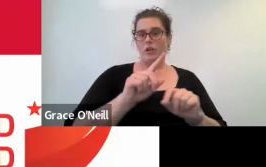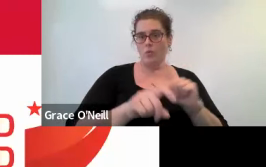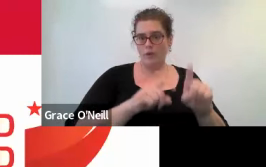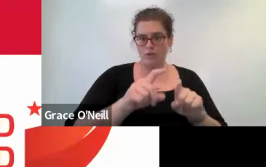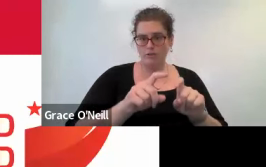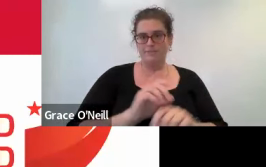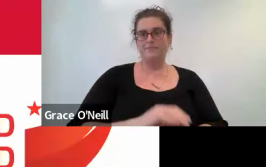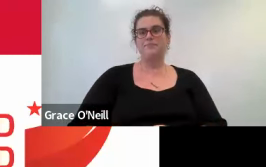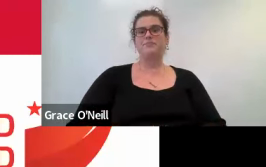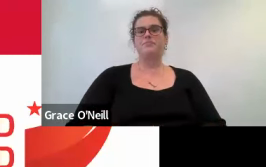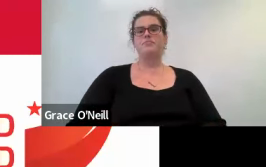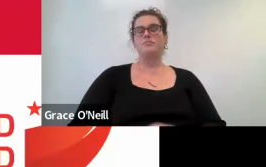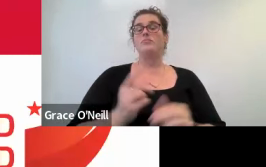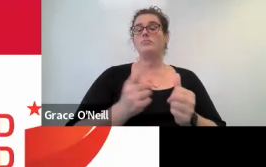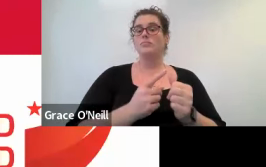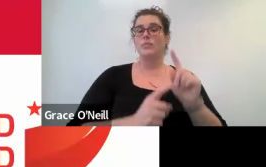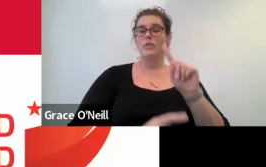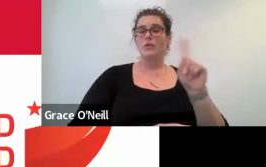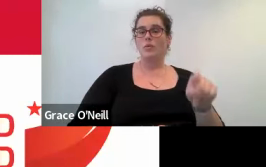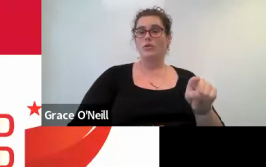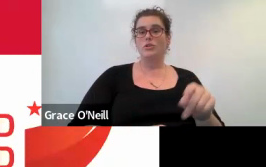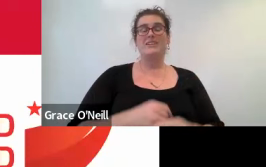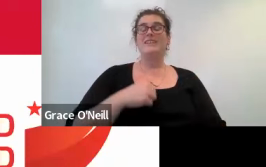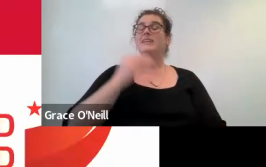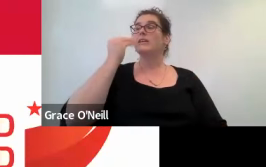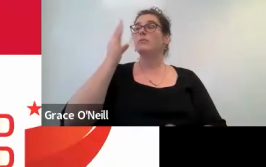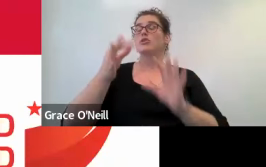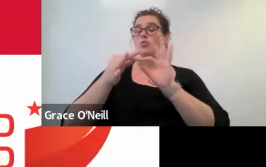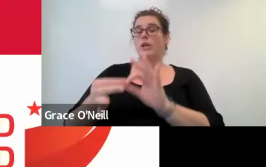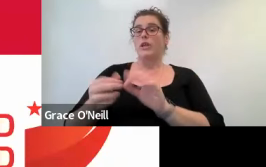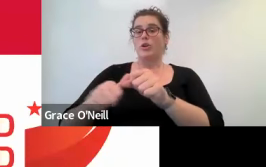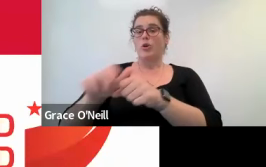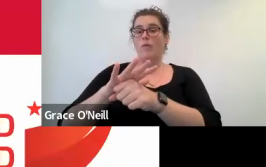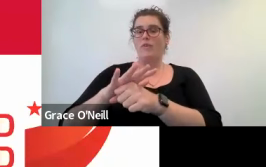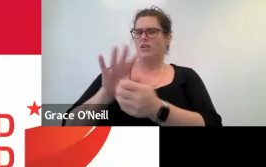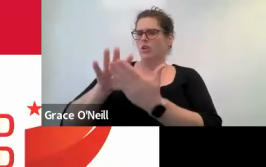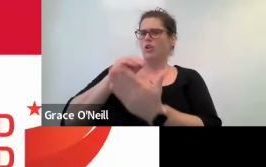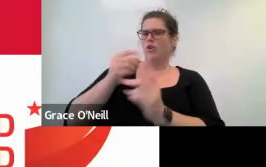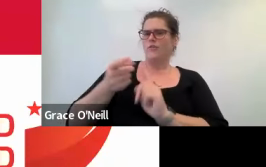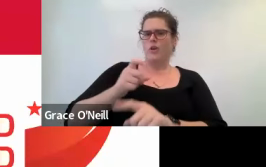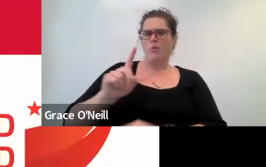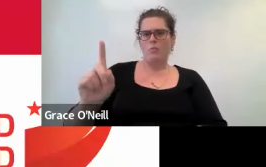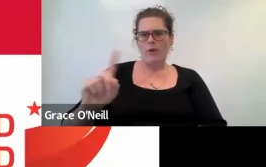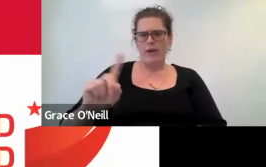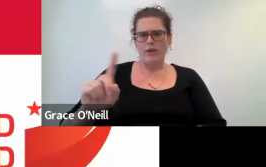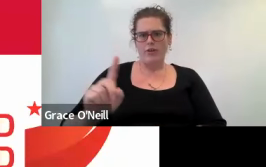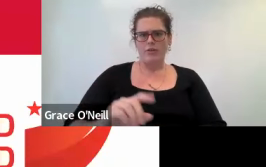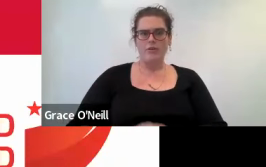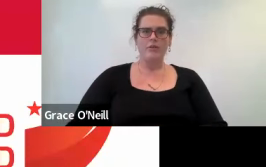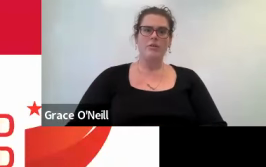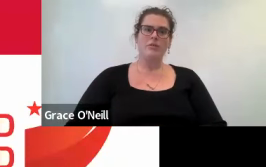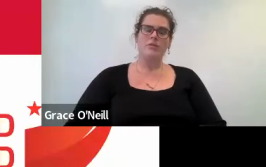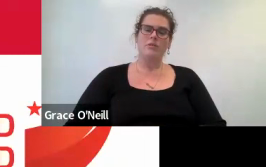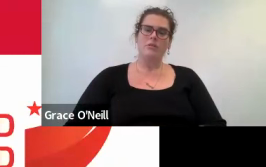The first question is, where are you getting information related to COVID? And the answer, the vast majority of studies. Next slide, please.